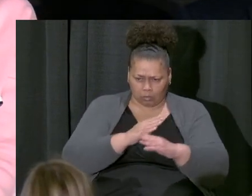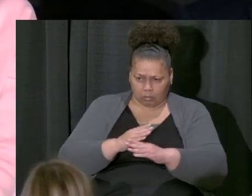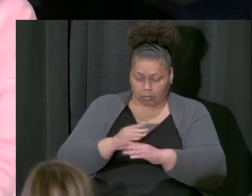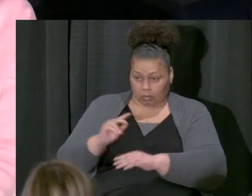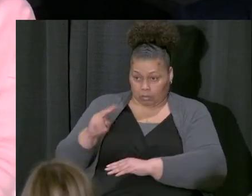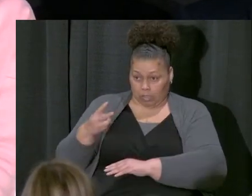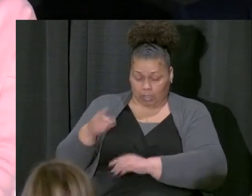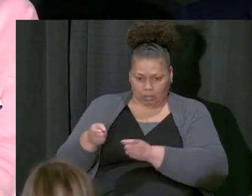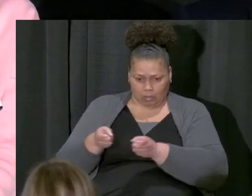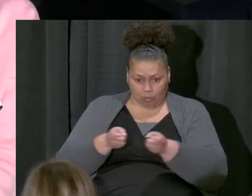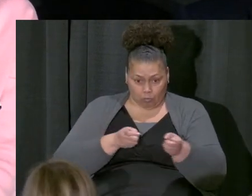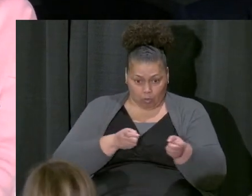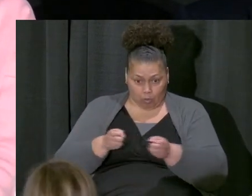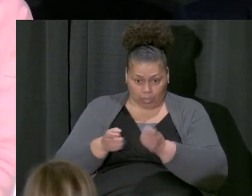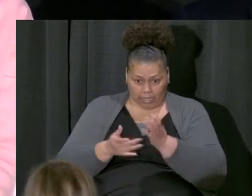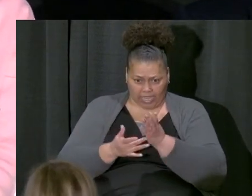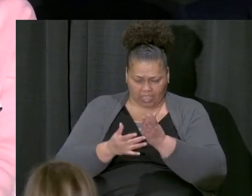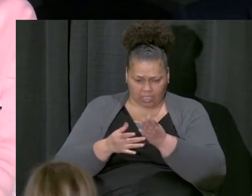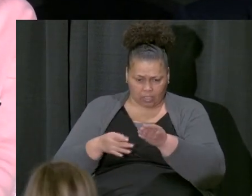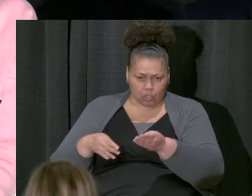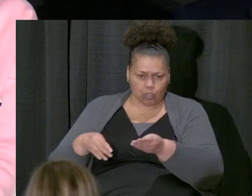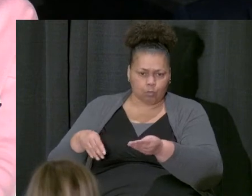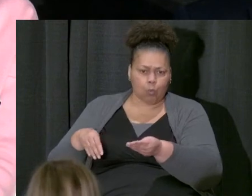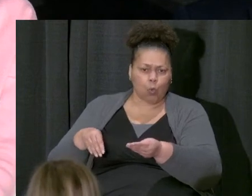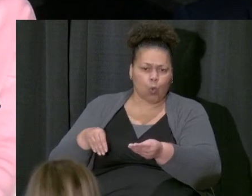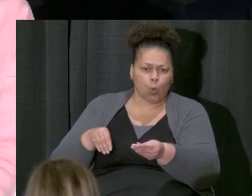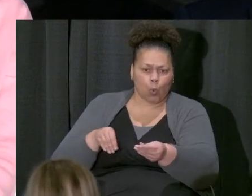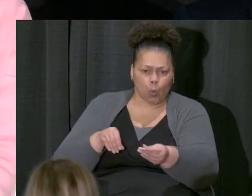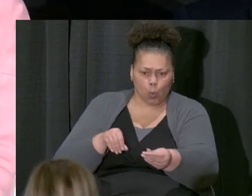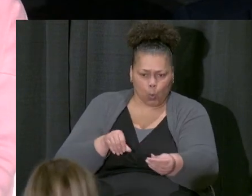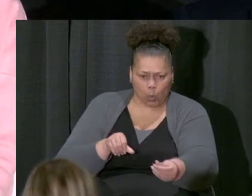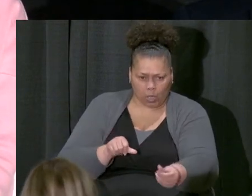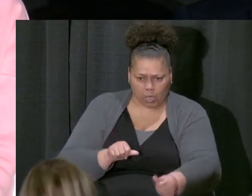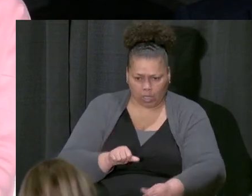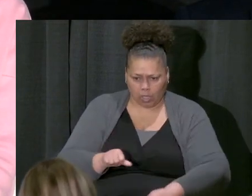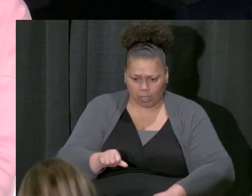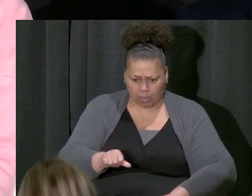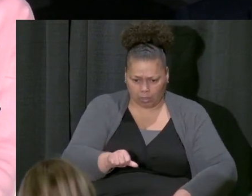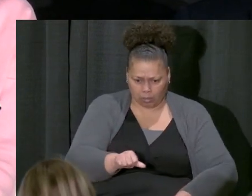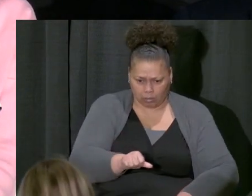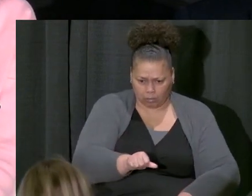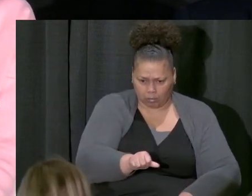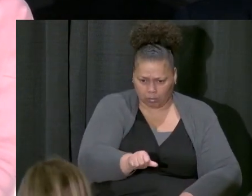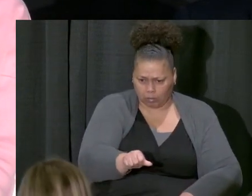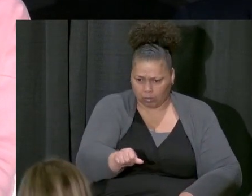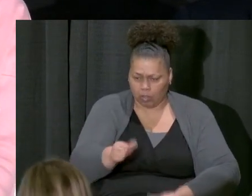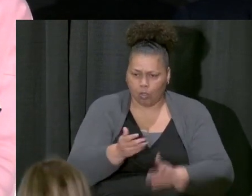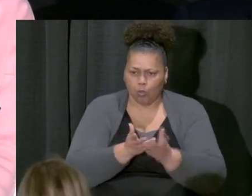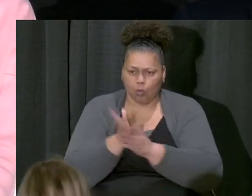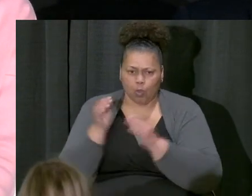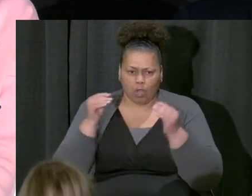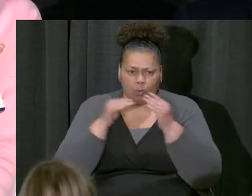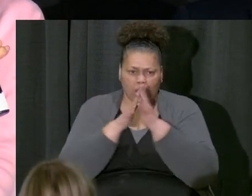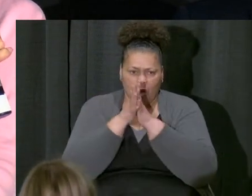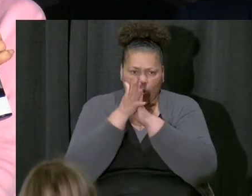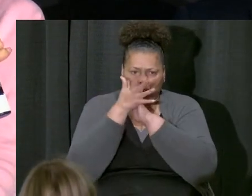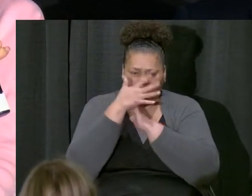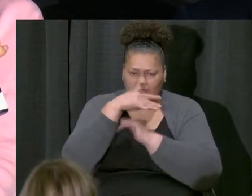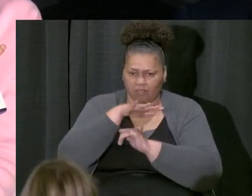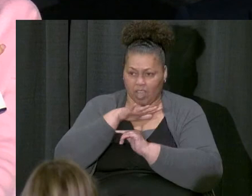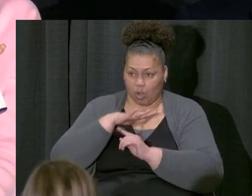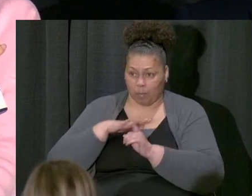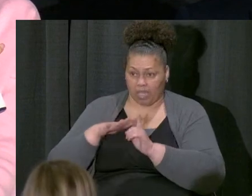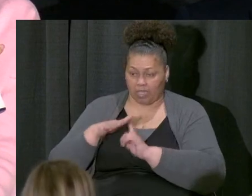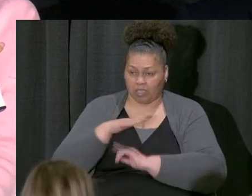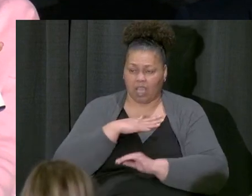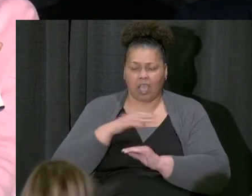control technologies to smoothly move the suitcase robot in a crowded environment. And the third